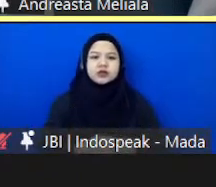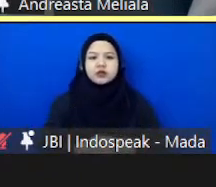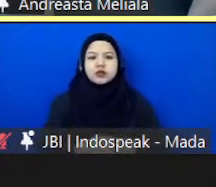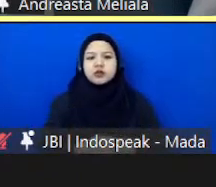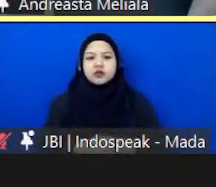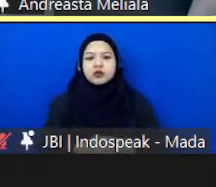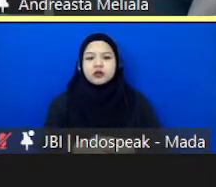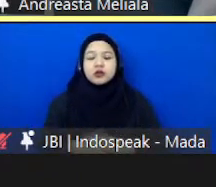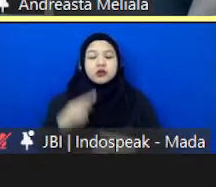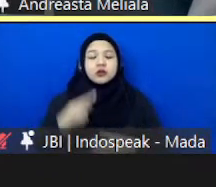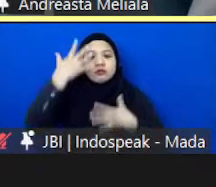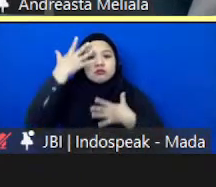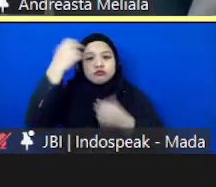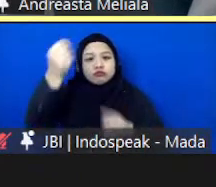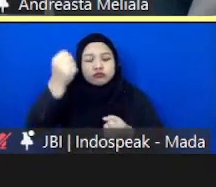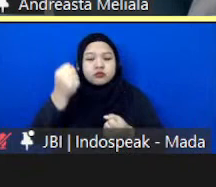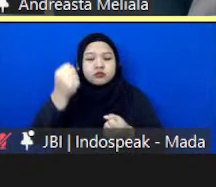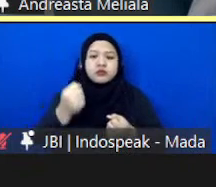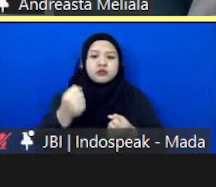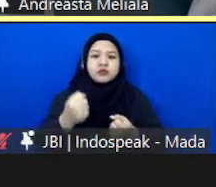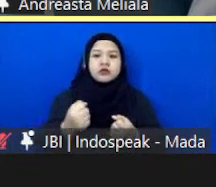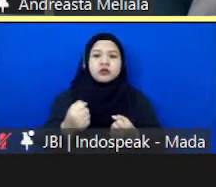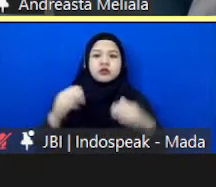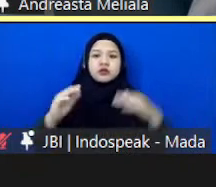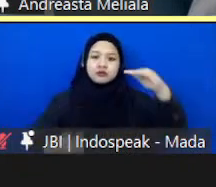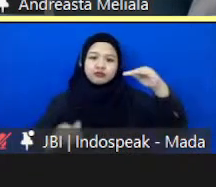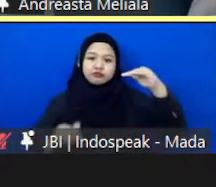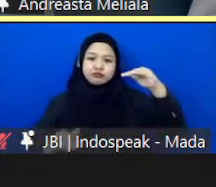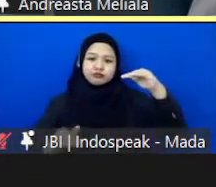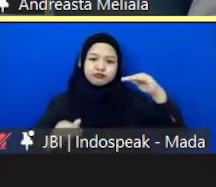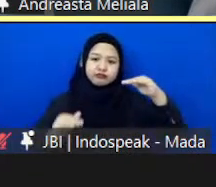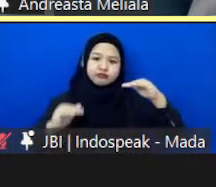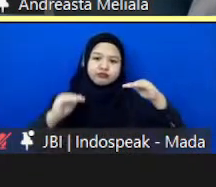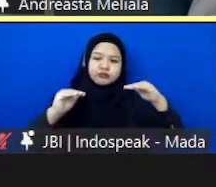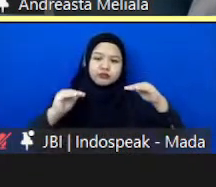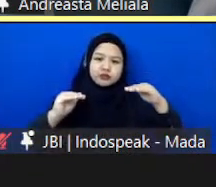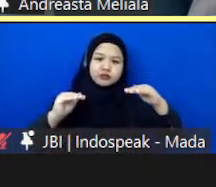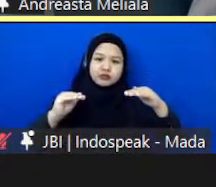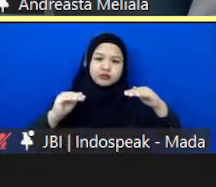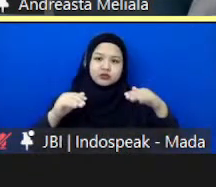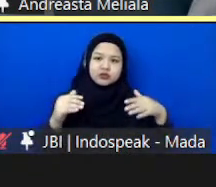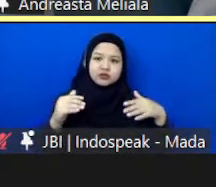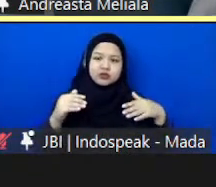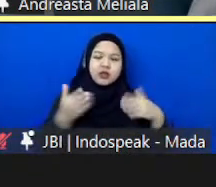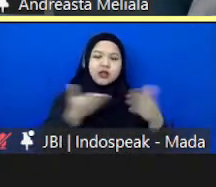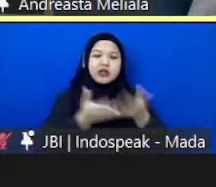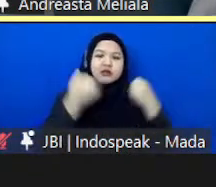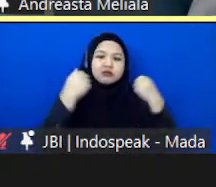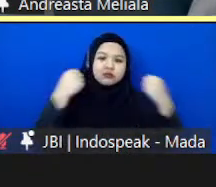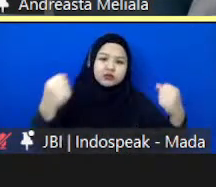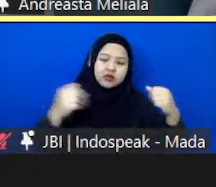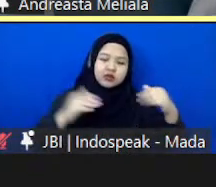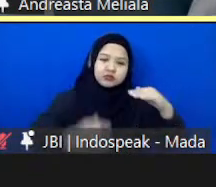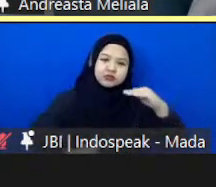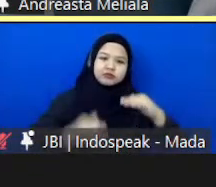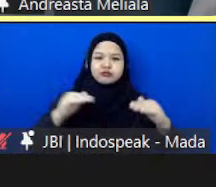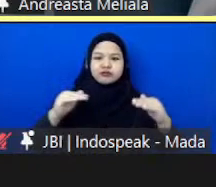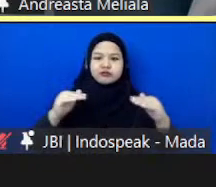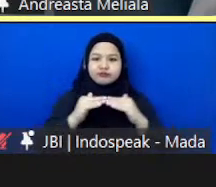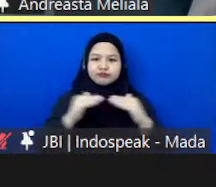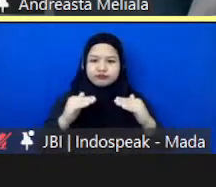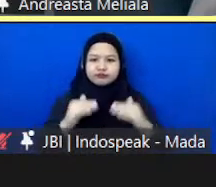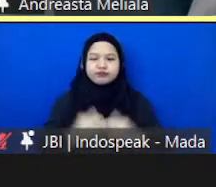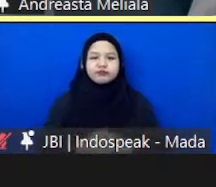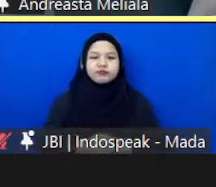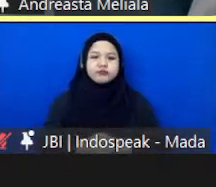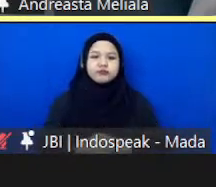can reduce the disparity of the health services in this country.